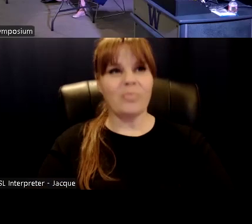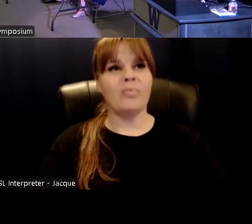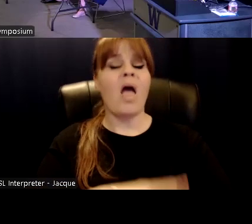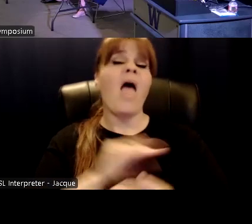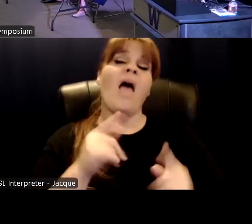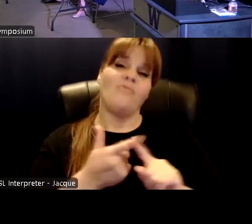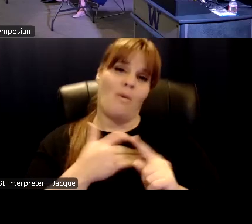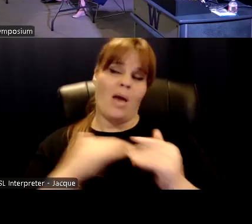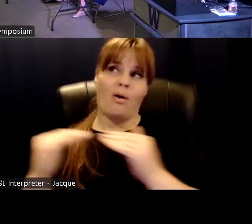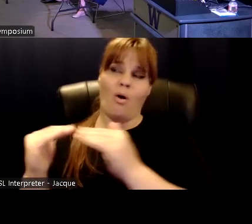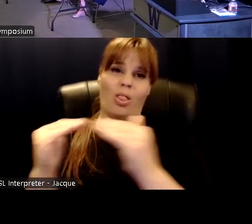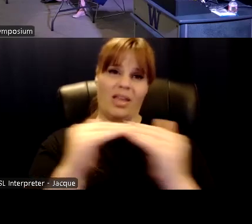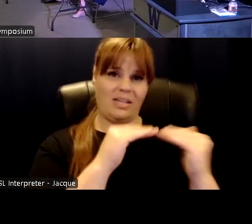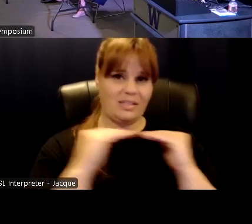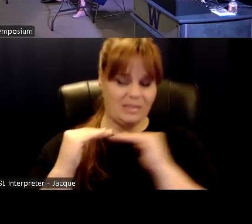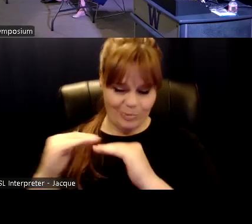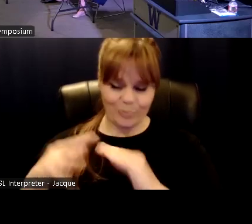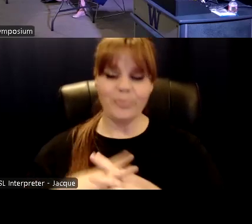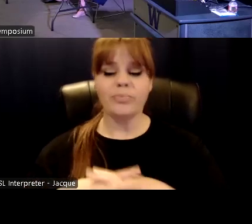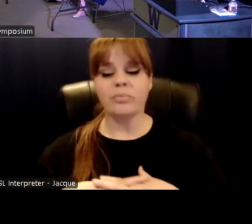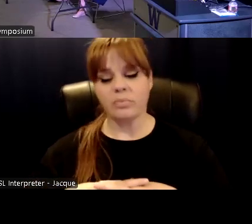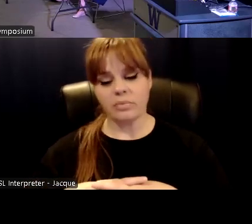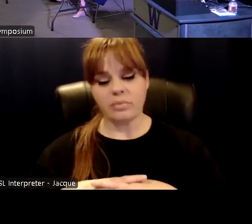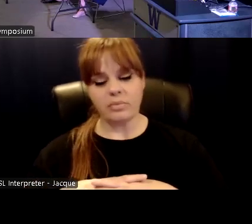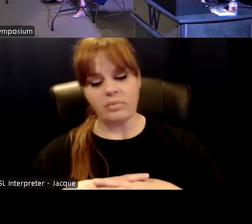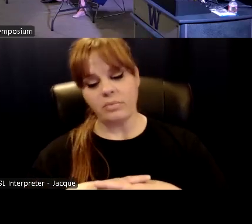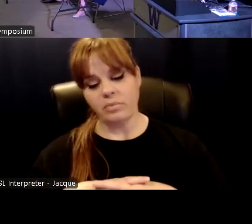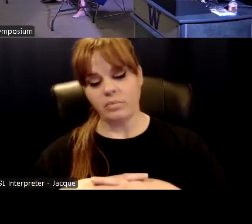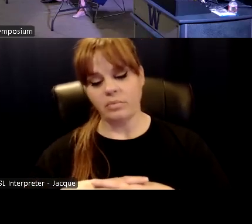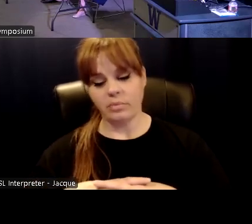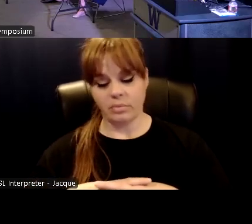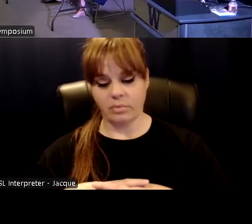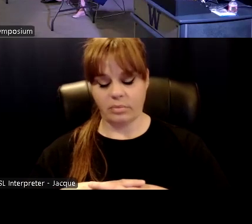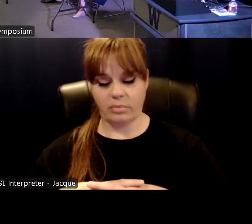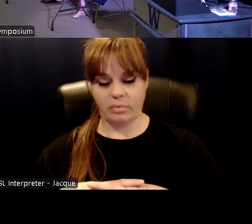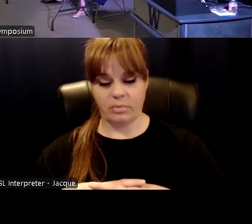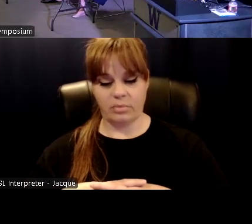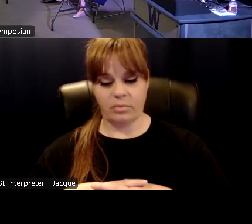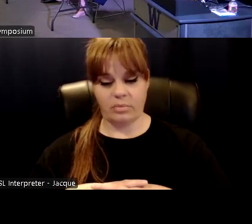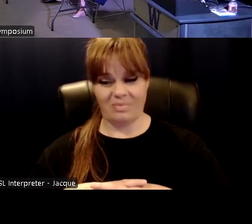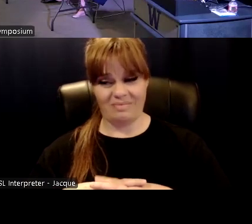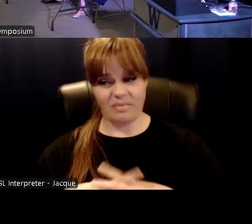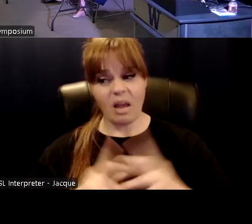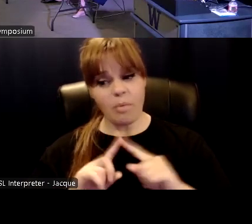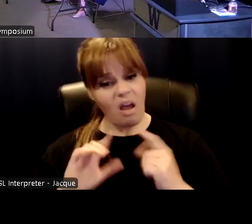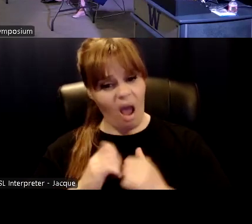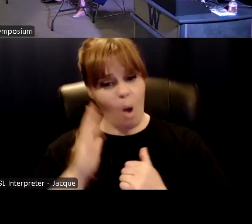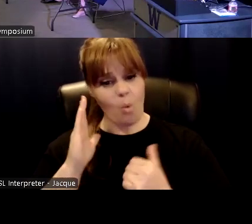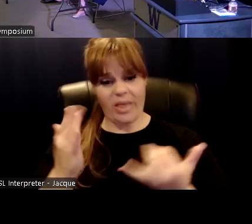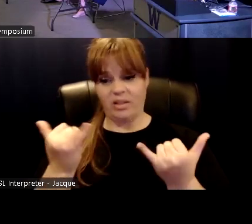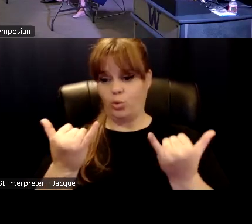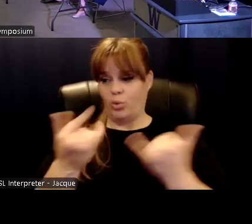colleagues on this incredible team. But when it comes to how today will change my practice, I think it has